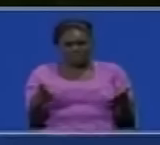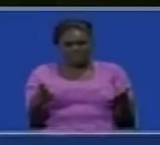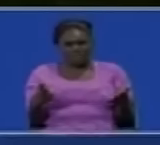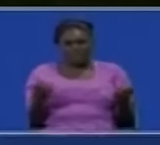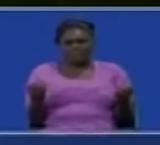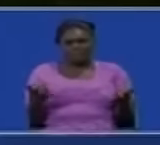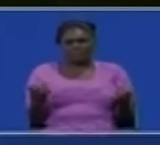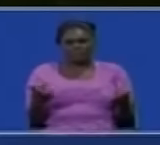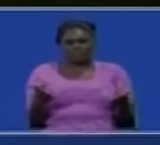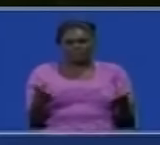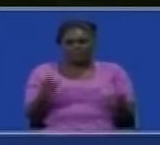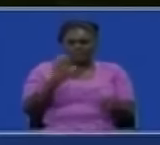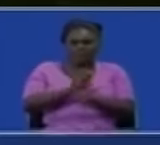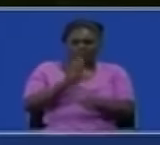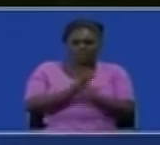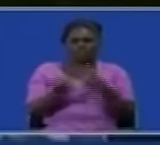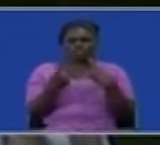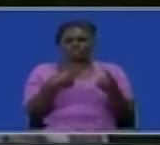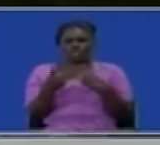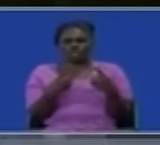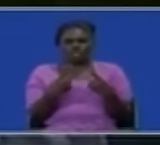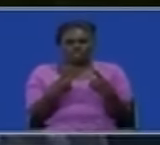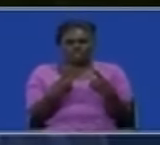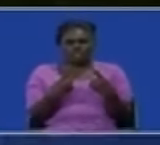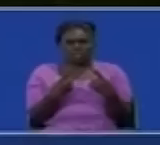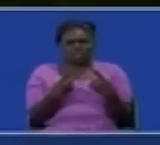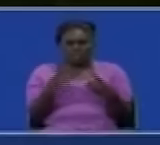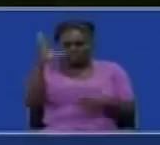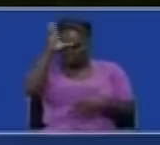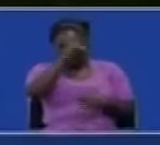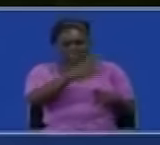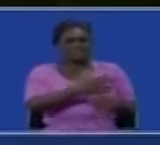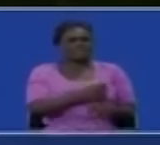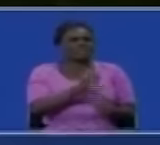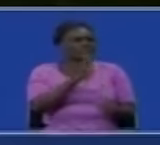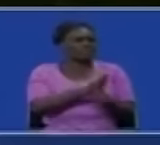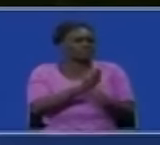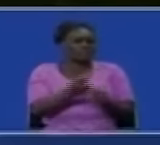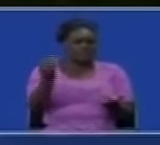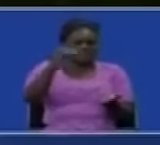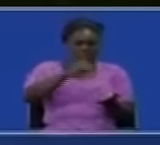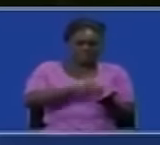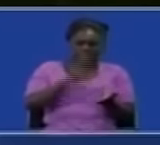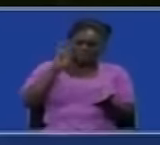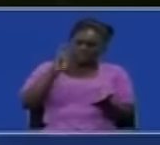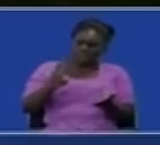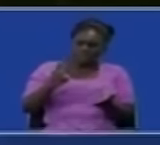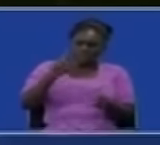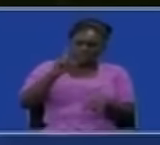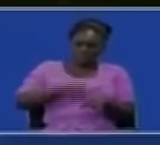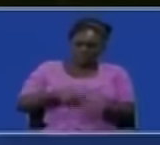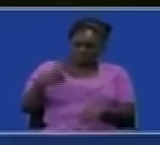there is so much talking, there's so much abuse. That lack of trust is a repeat of what we witnessed when we were coming